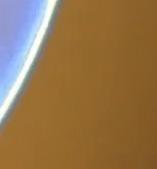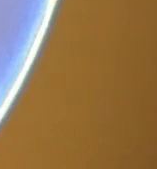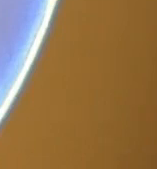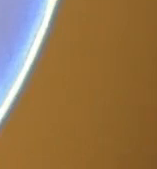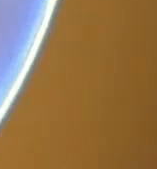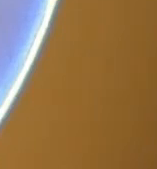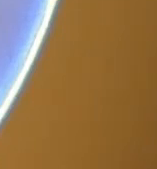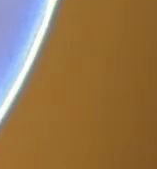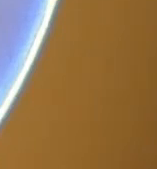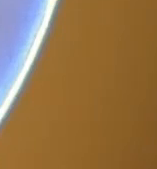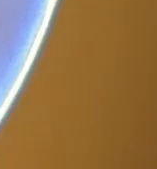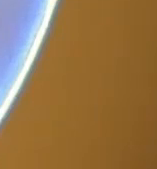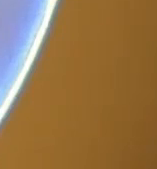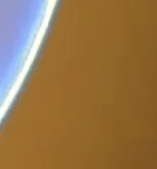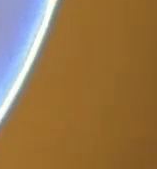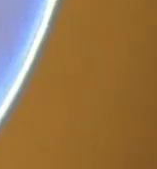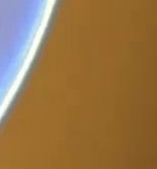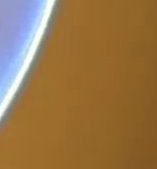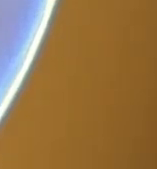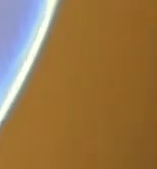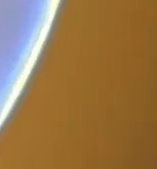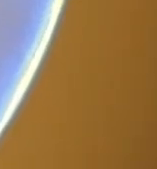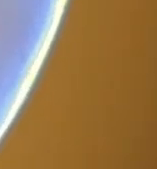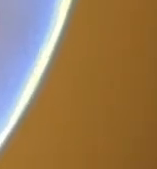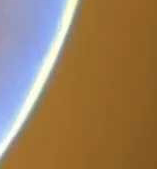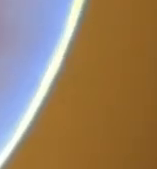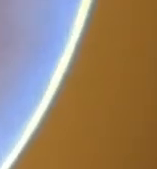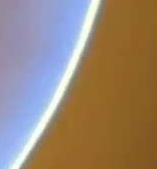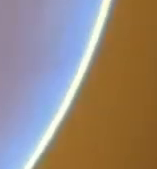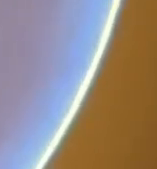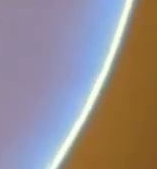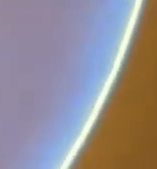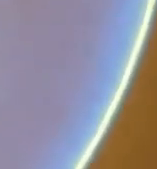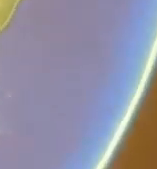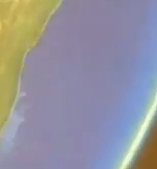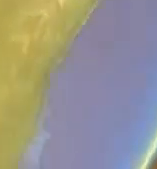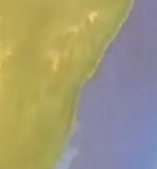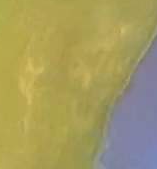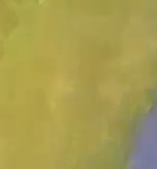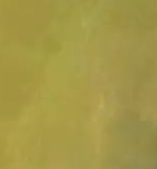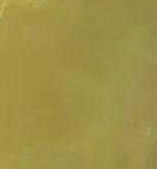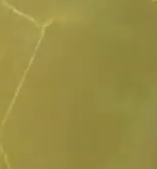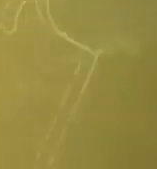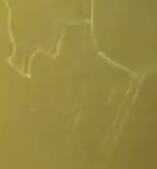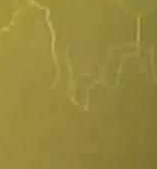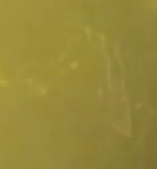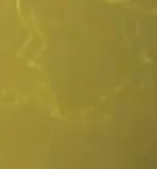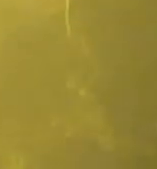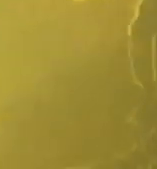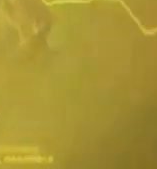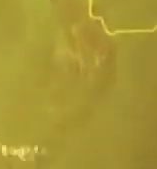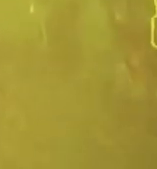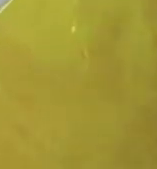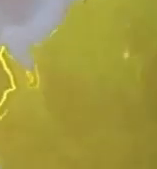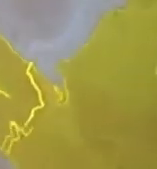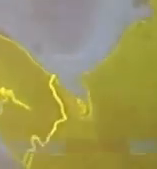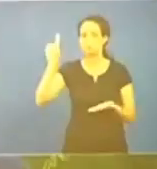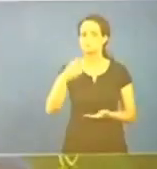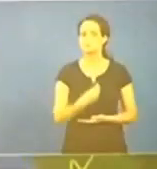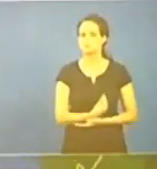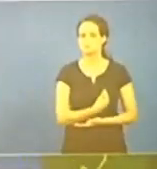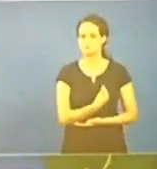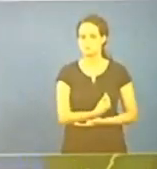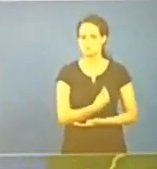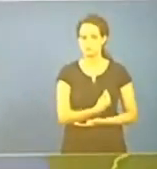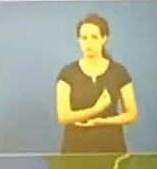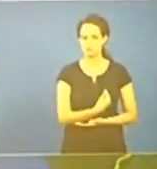Maranatha Christian Church is connected and the Holy Spirit is giving instructions in the whole world. It's the